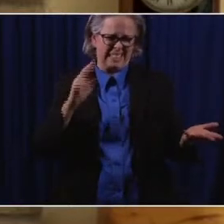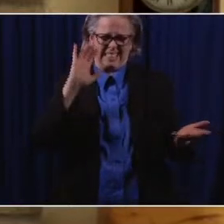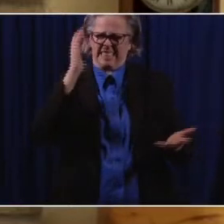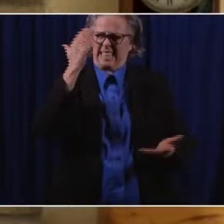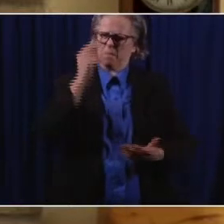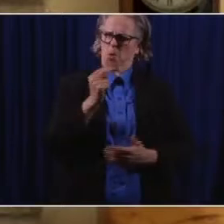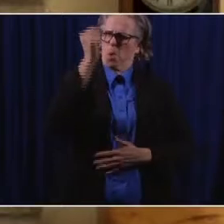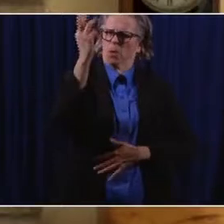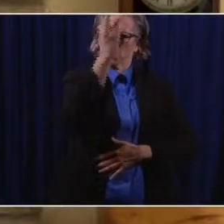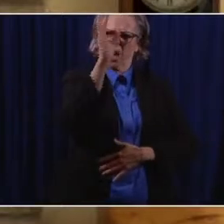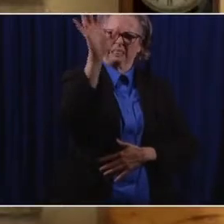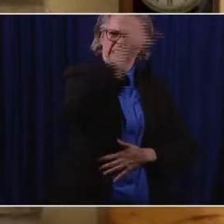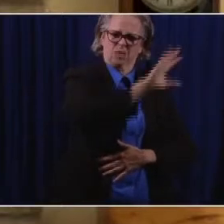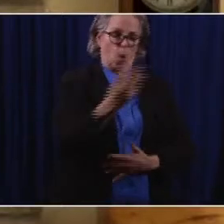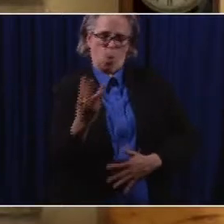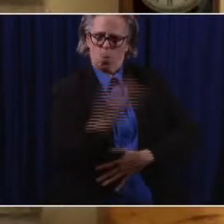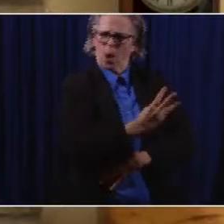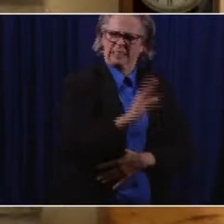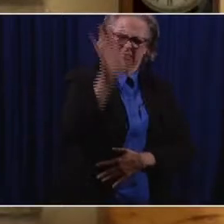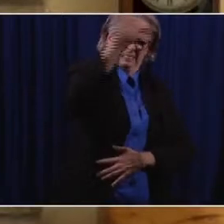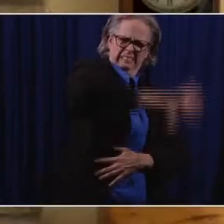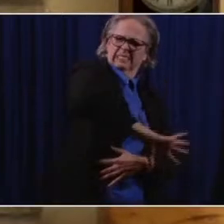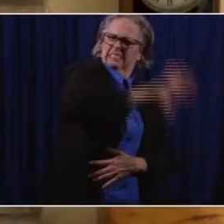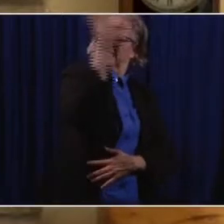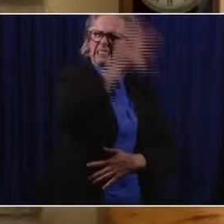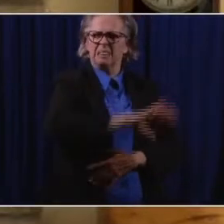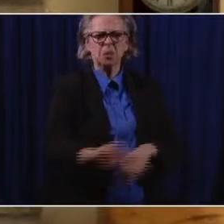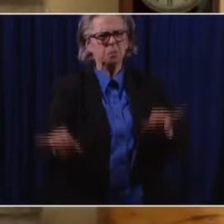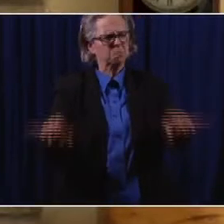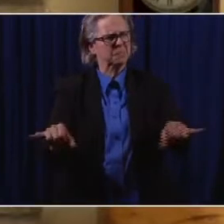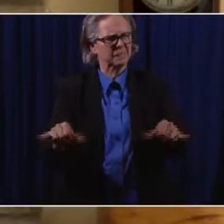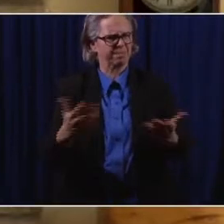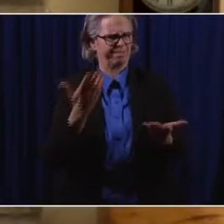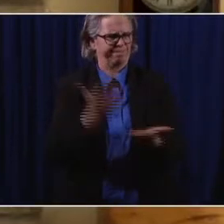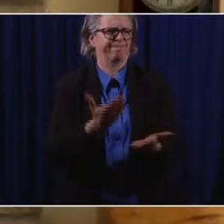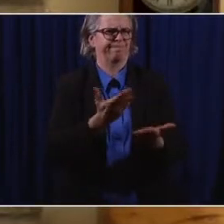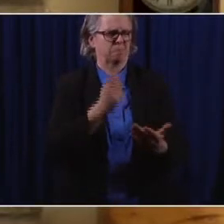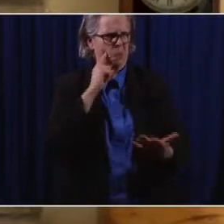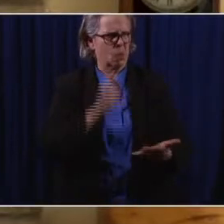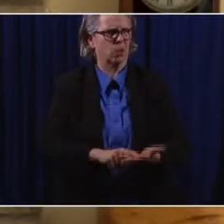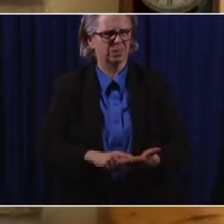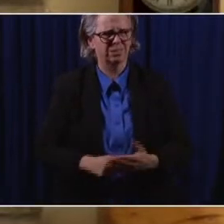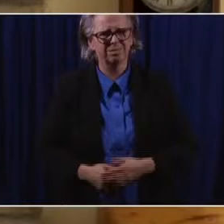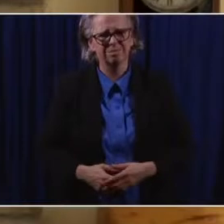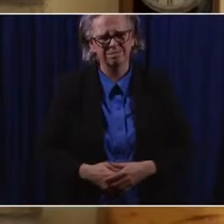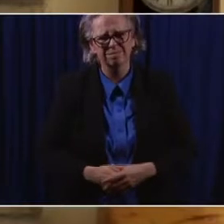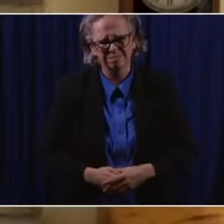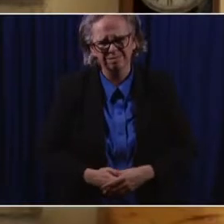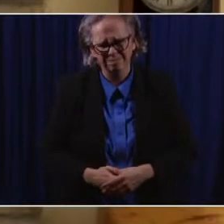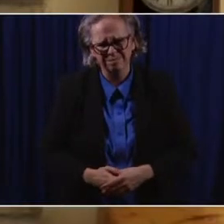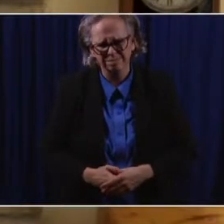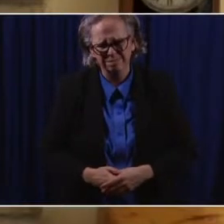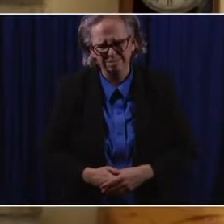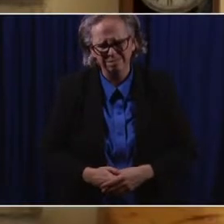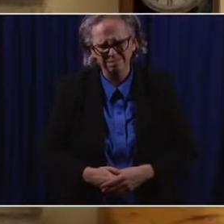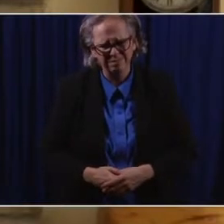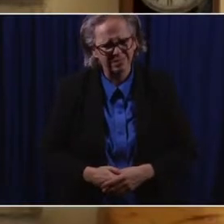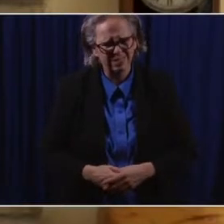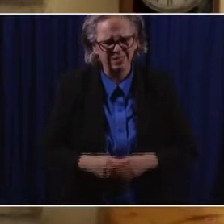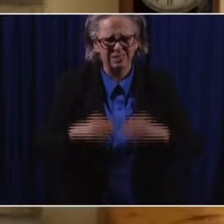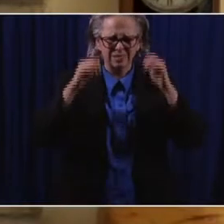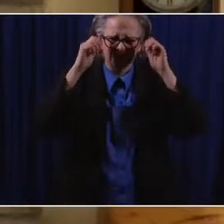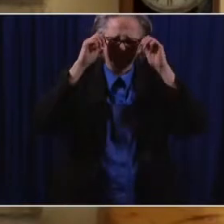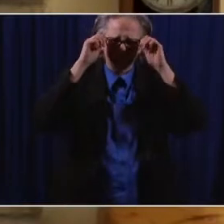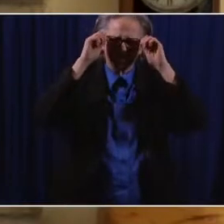part of the state. Let's go to the 88. Eric, you're showing that one there, and again, that is up,